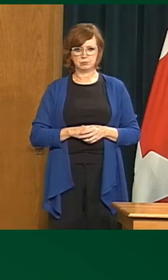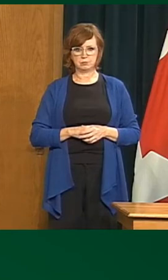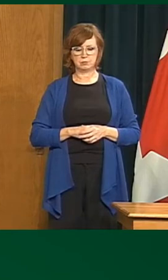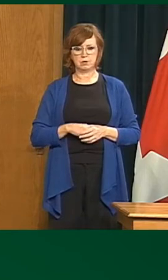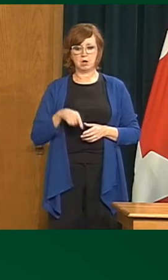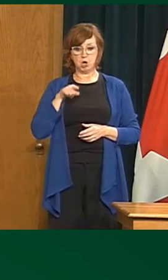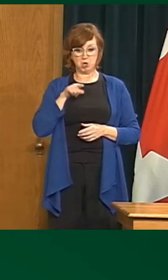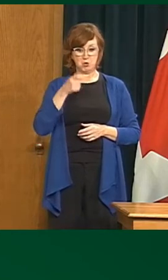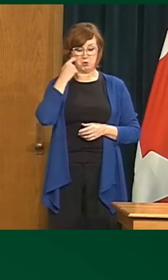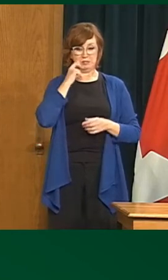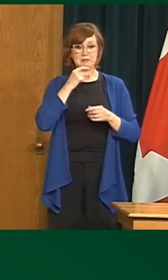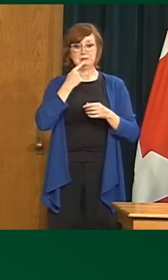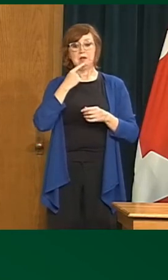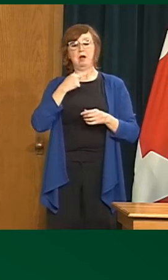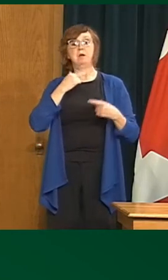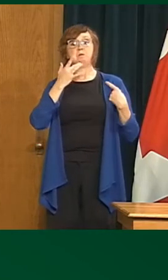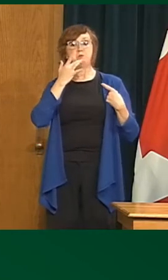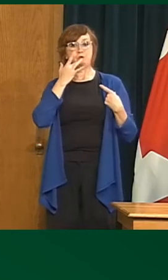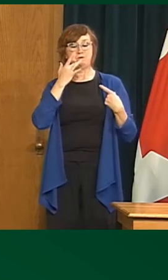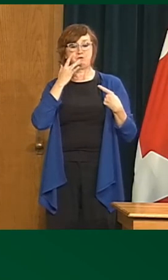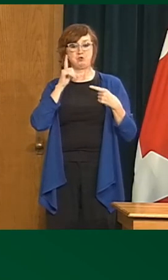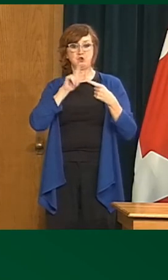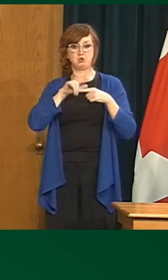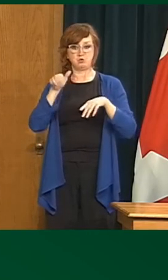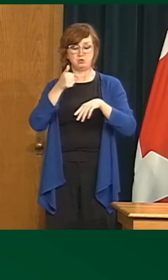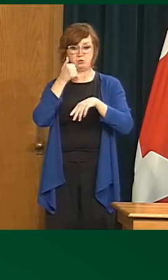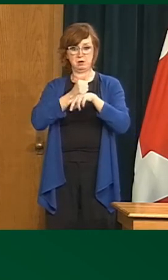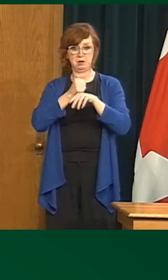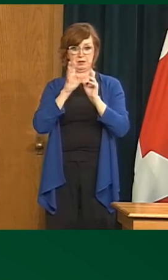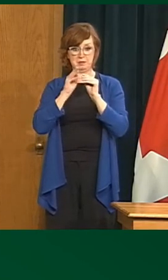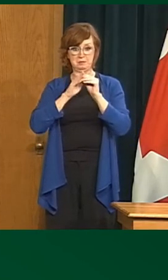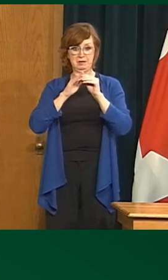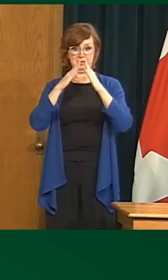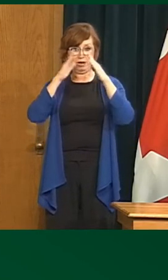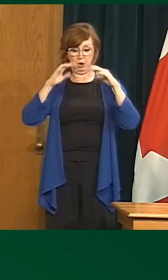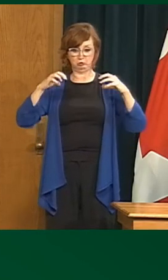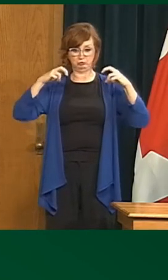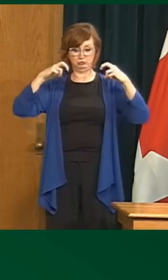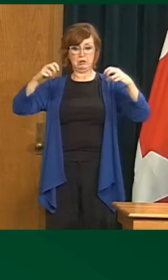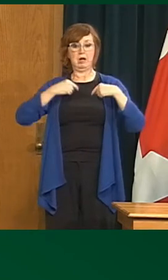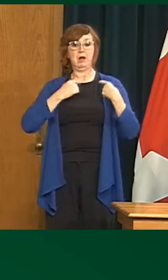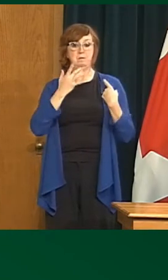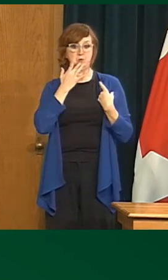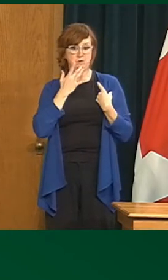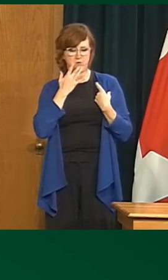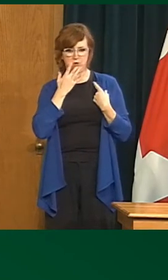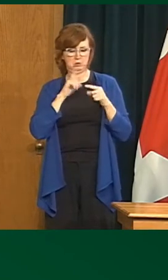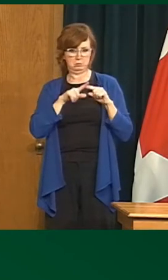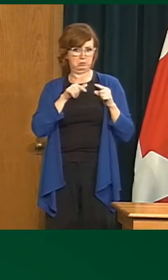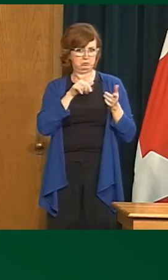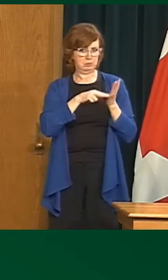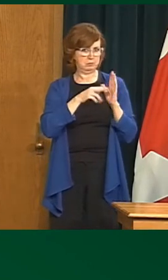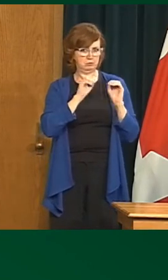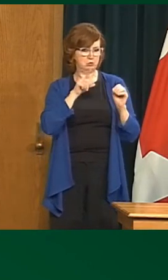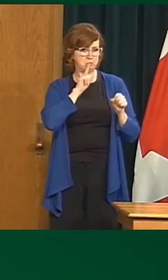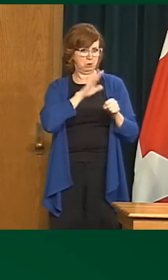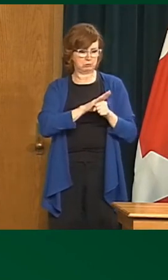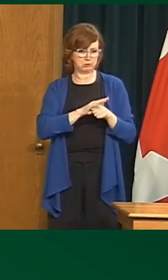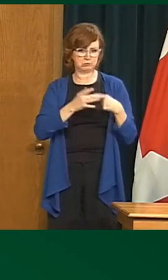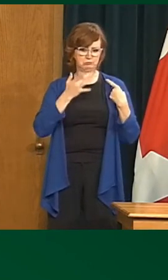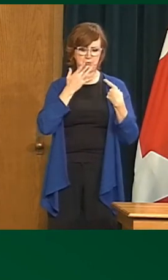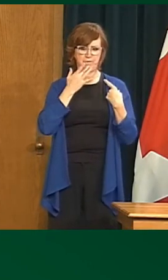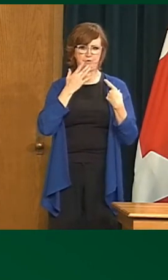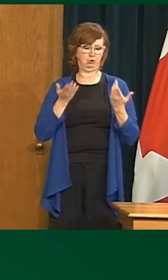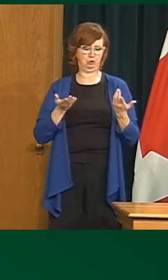be clear, do you commit to recalling the legislature to present a full budget, and if so, when? If the House leaders are able to come to an amendable